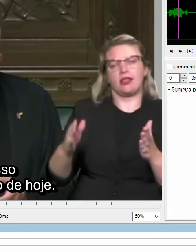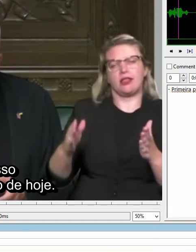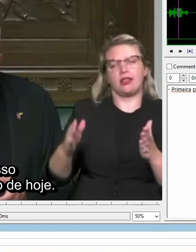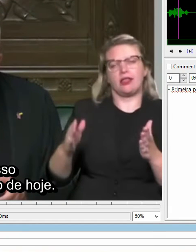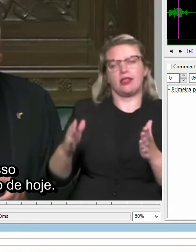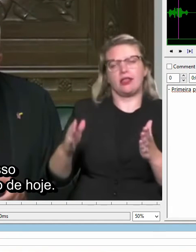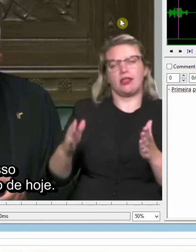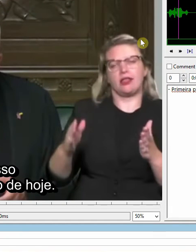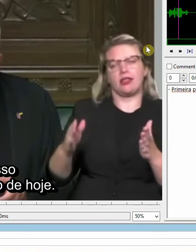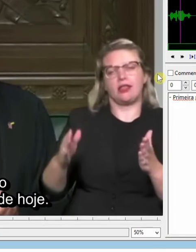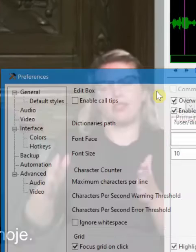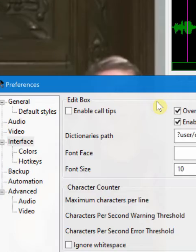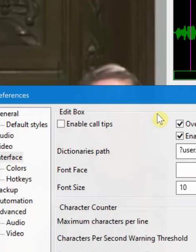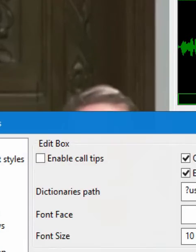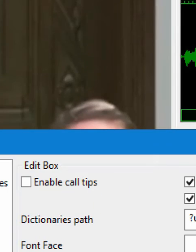again, let's have a look.